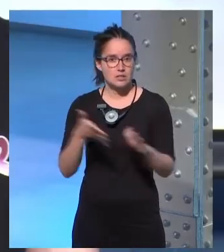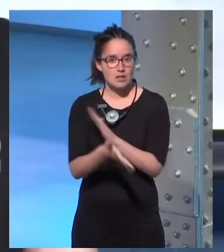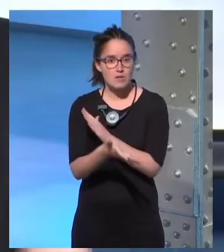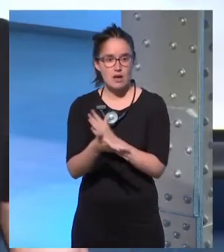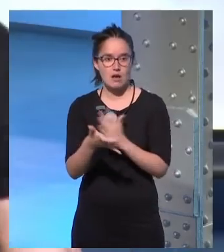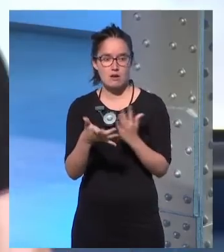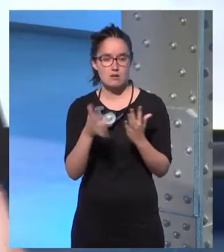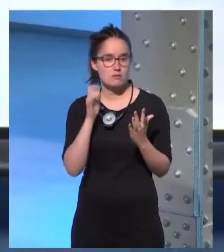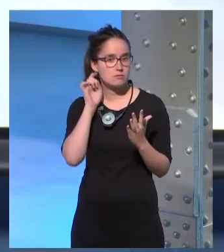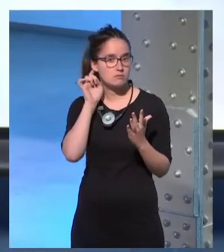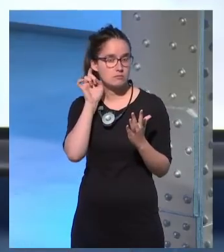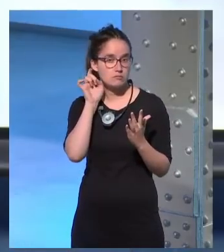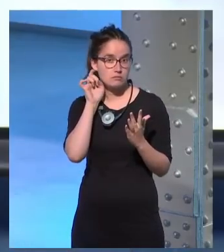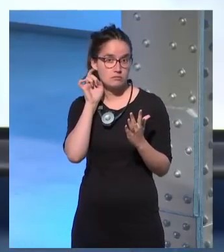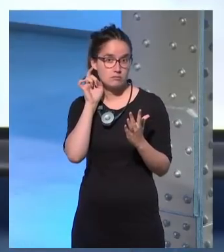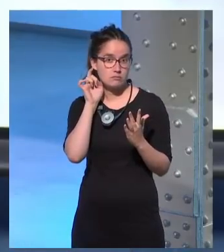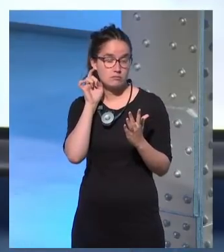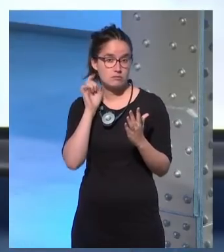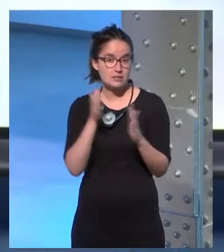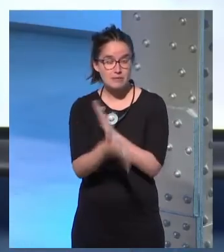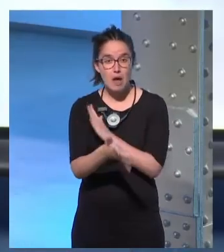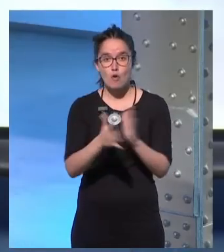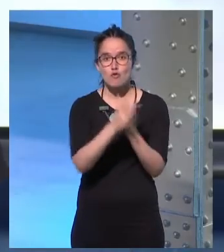10 o'clock and we need to leave very quickly. So